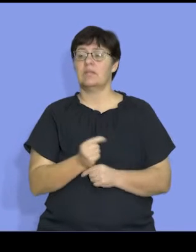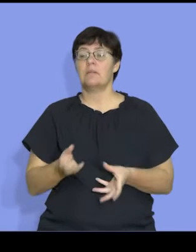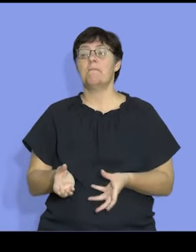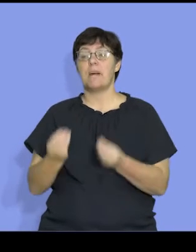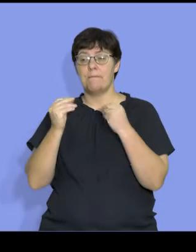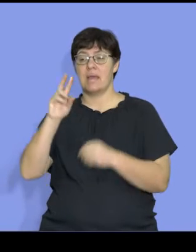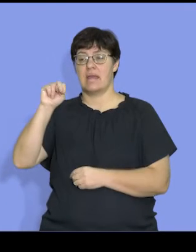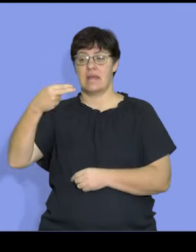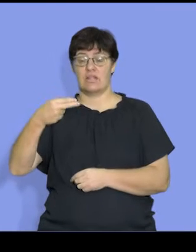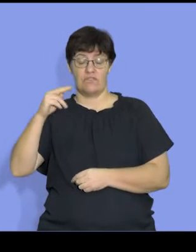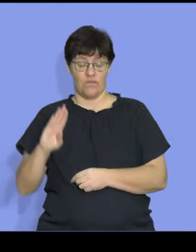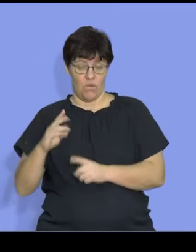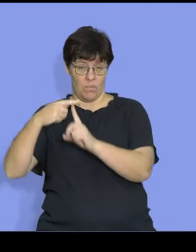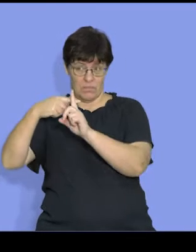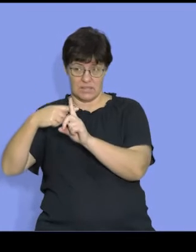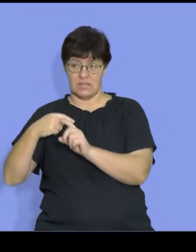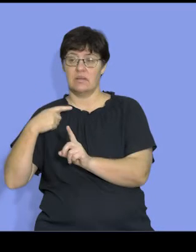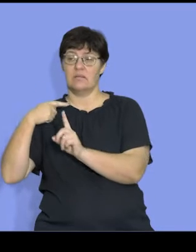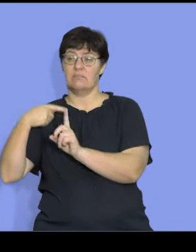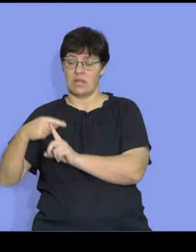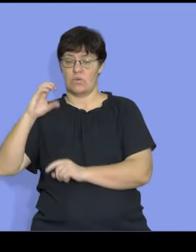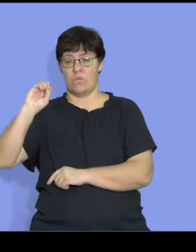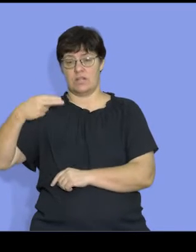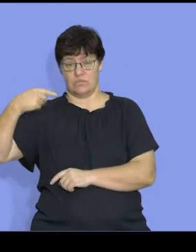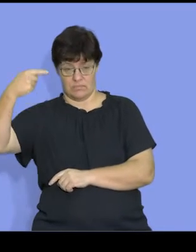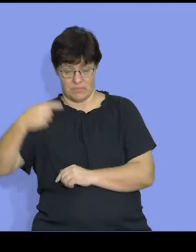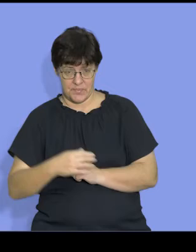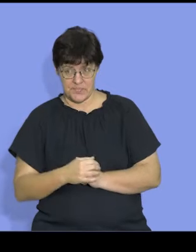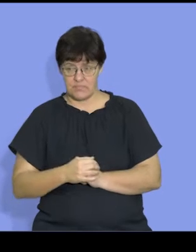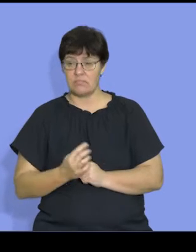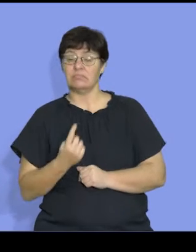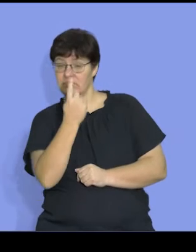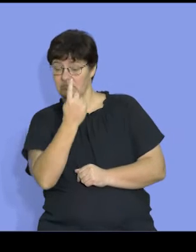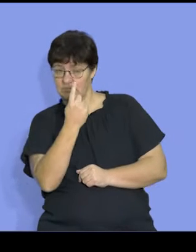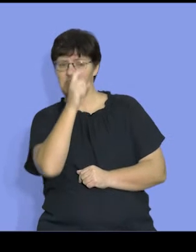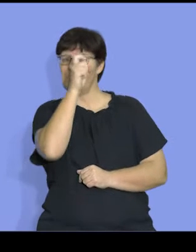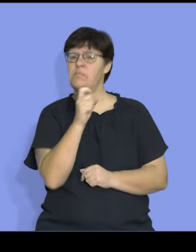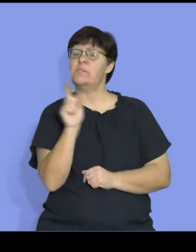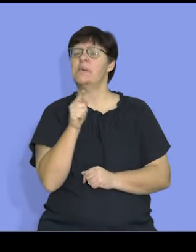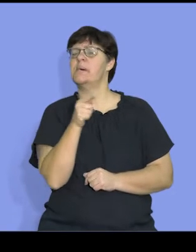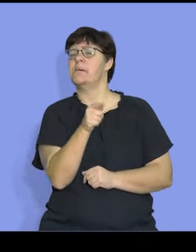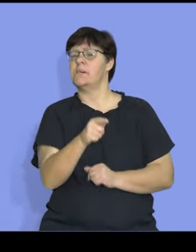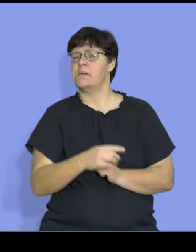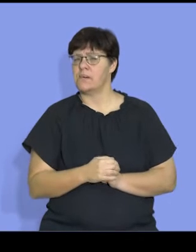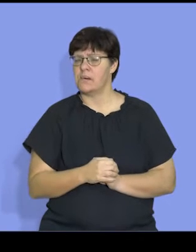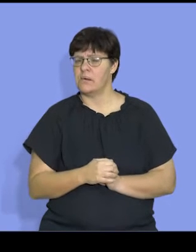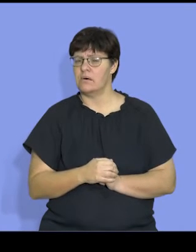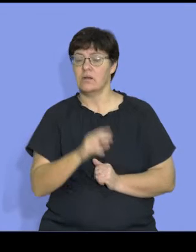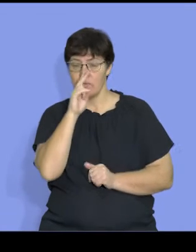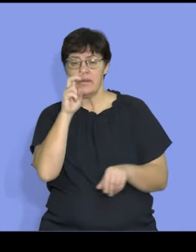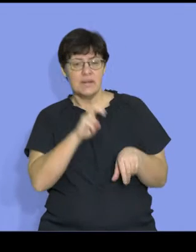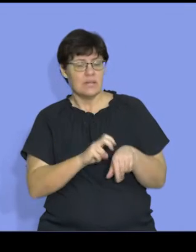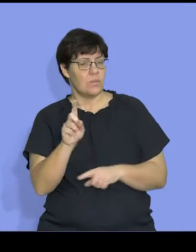plus the hydroxide ion. So they're saying here, in the above reaction, X represents what? Right, so we need to look at